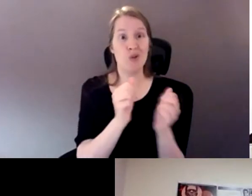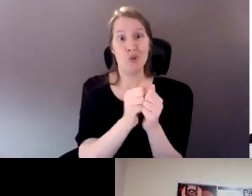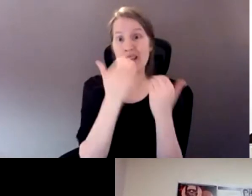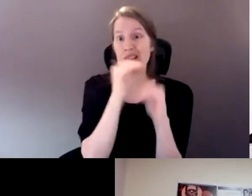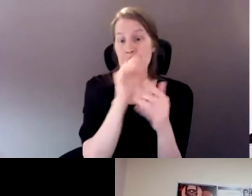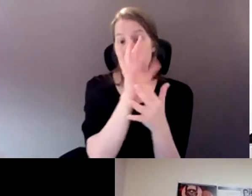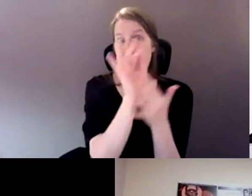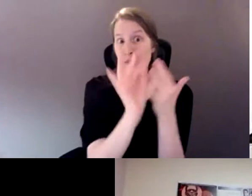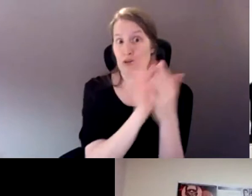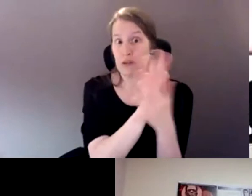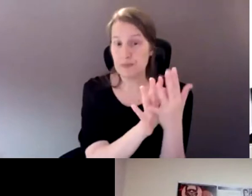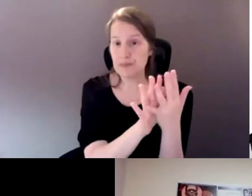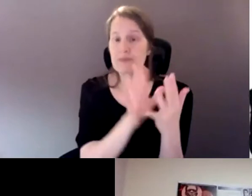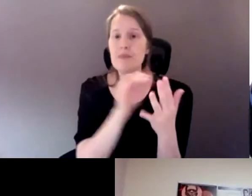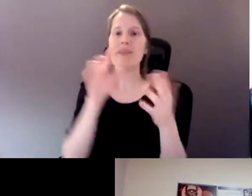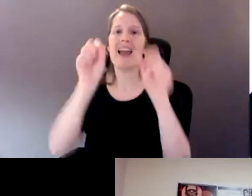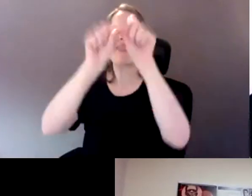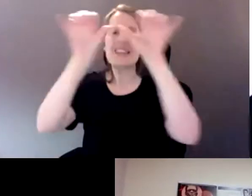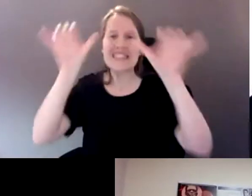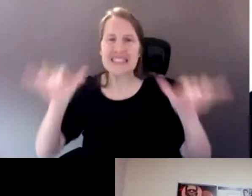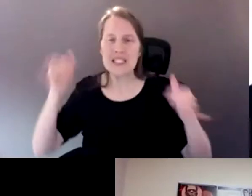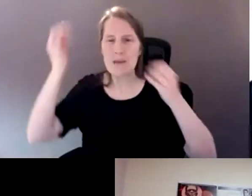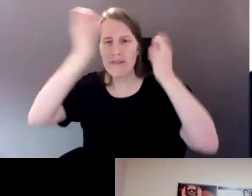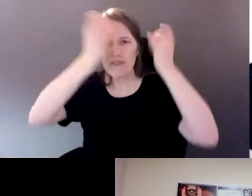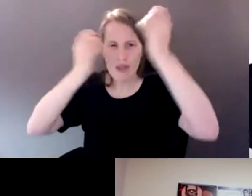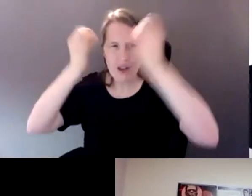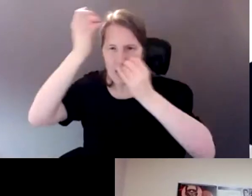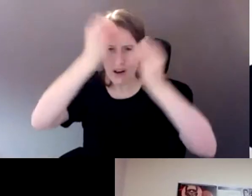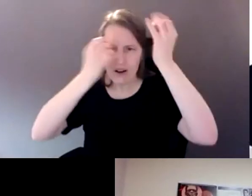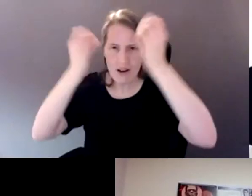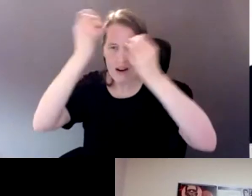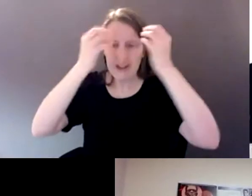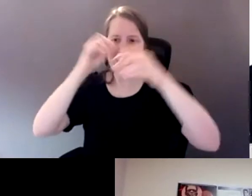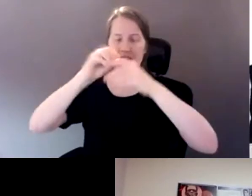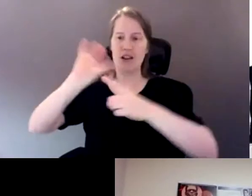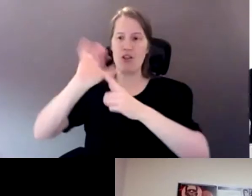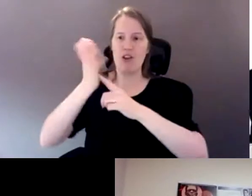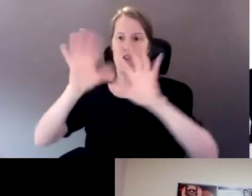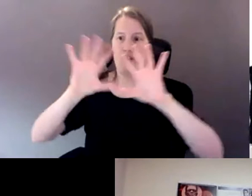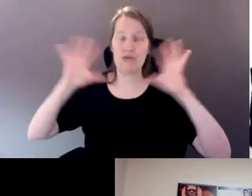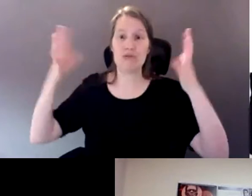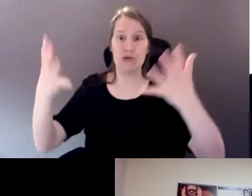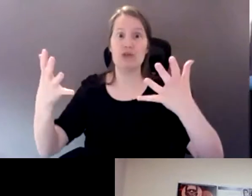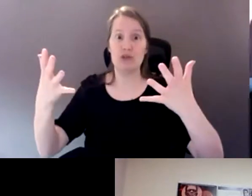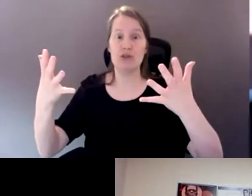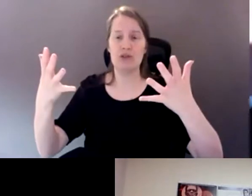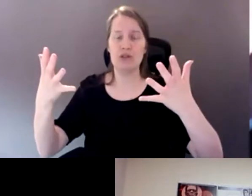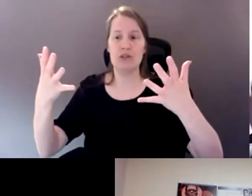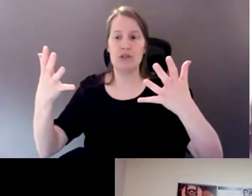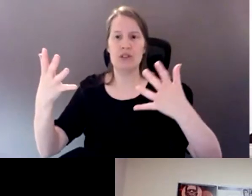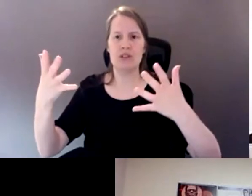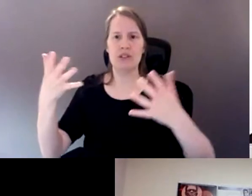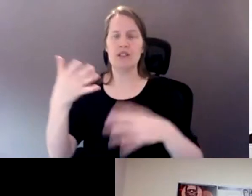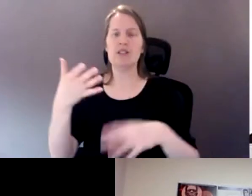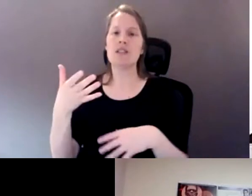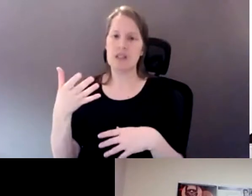hand, and the systems of thought available in that large culture, in the dominant culture, that power is